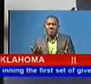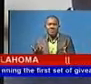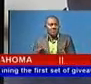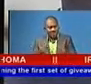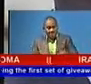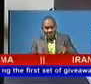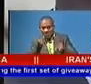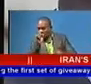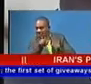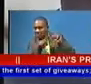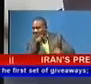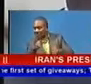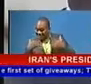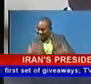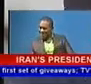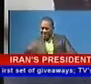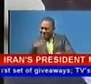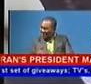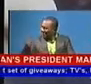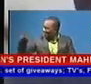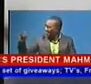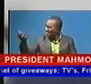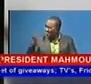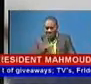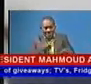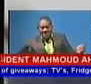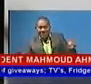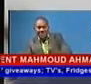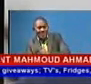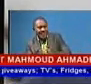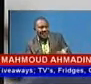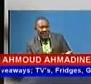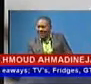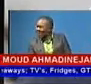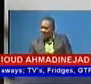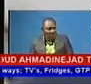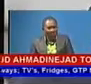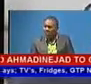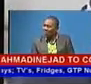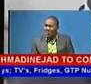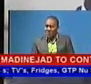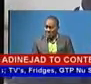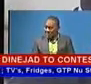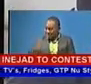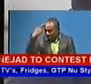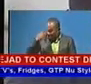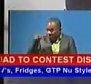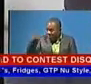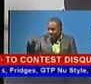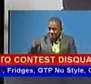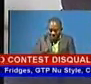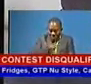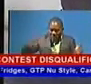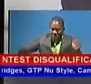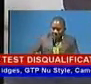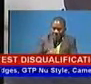during cross-examination. And then at this time, they want to completely change the fundamental basis of their case